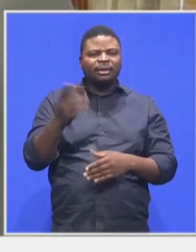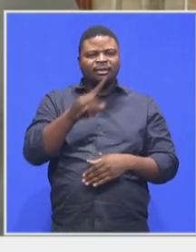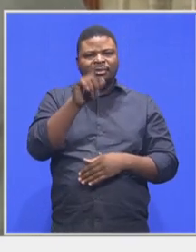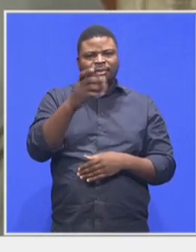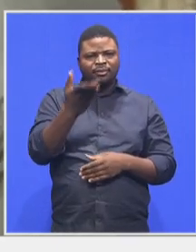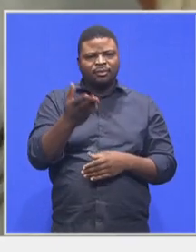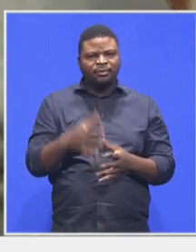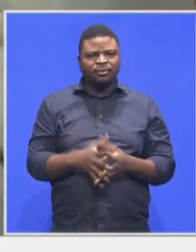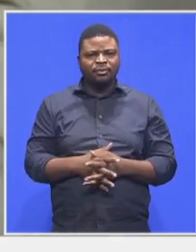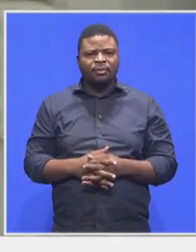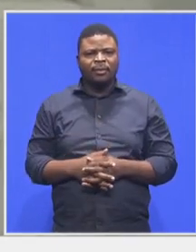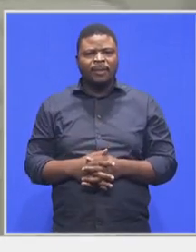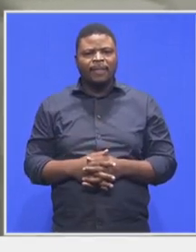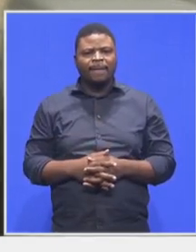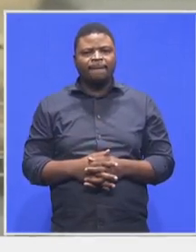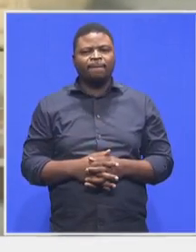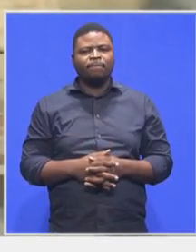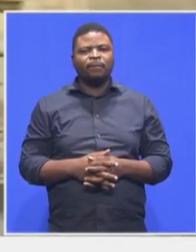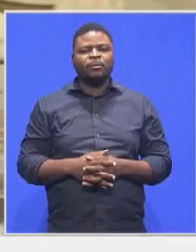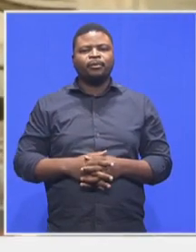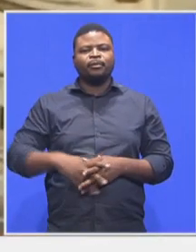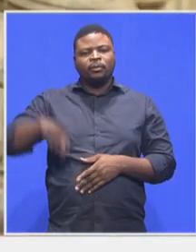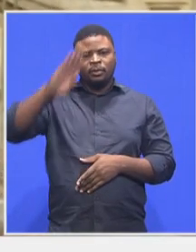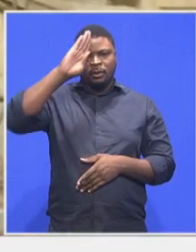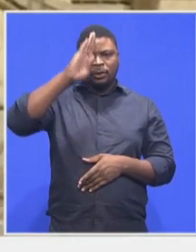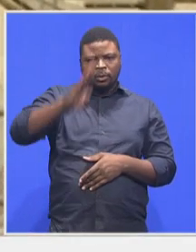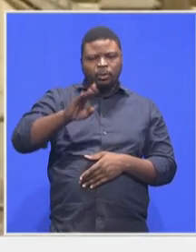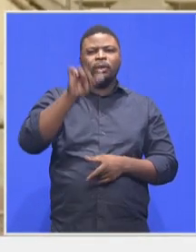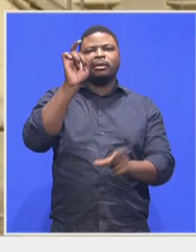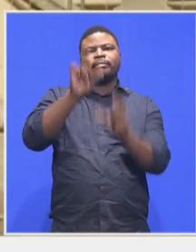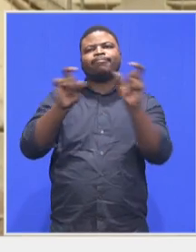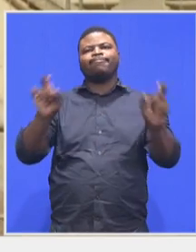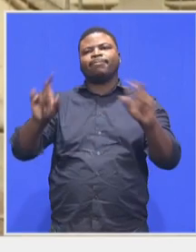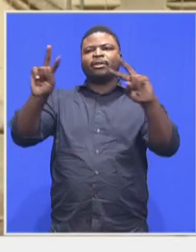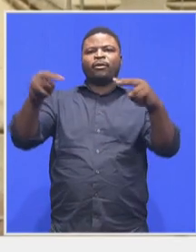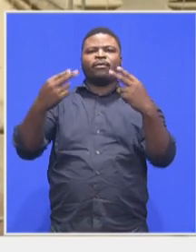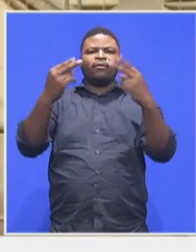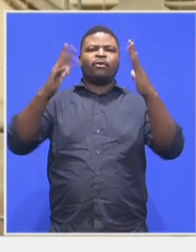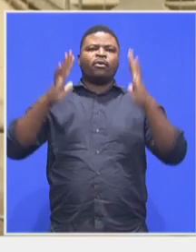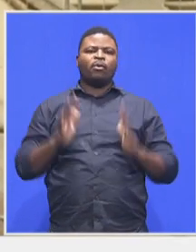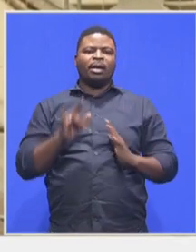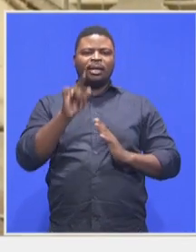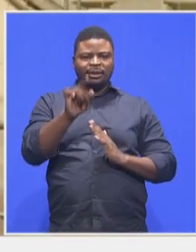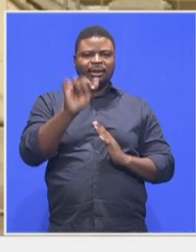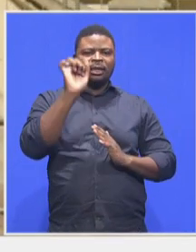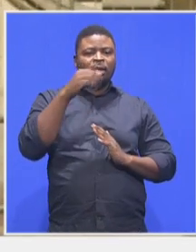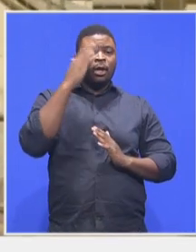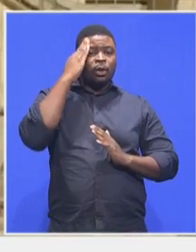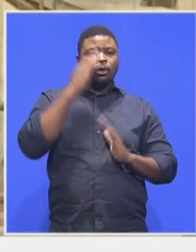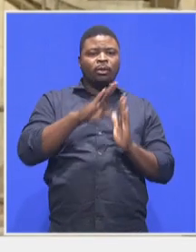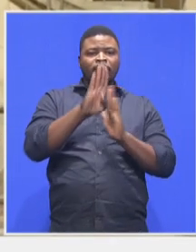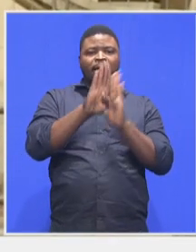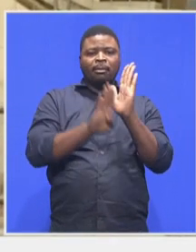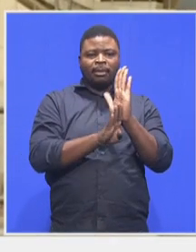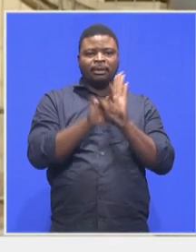Good morning, and good morning to our viewers. As you know, amongst the bills that the minister